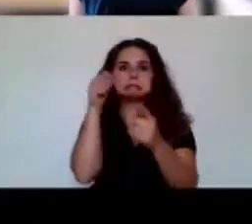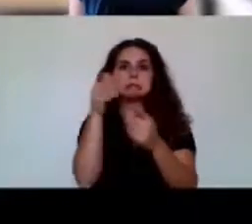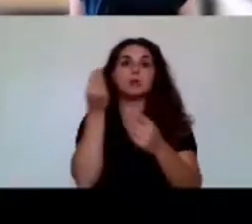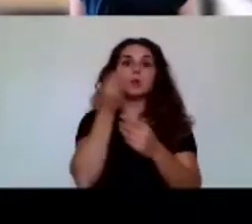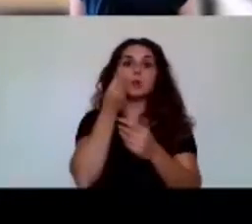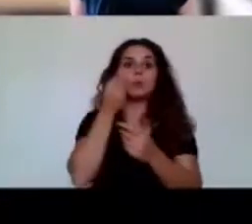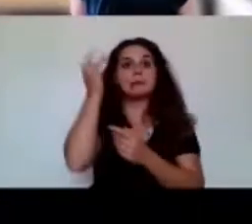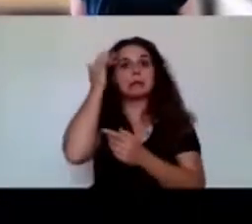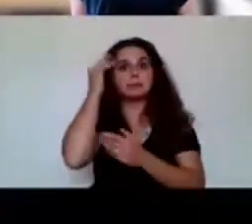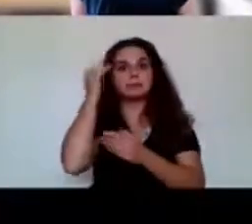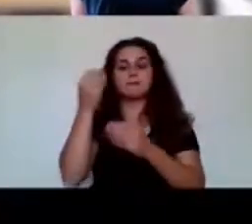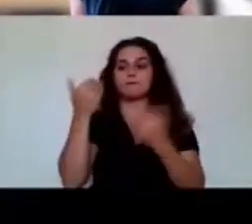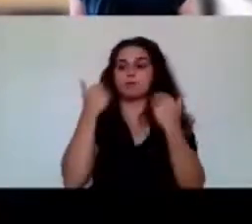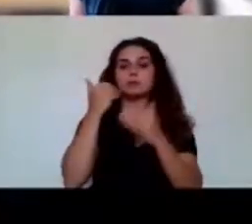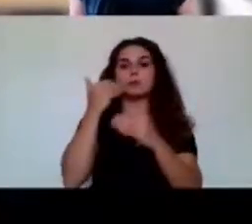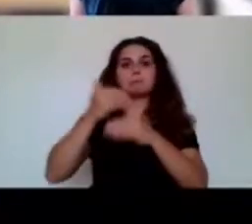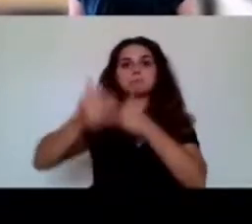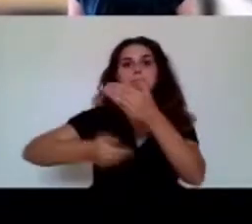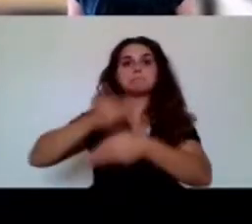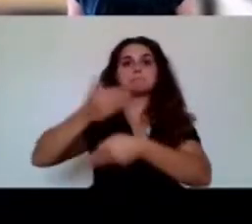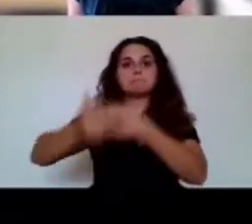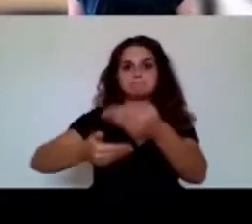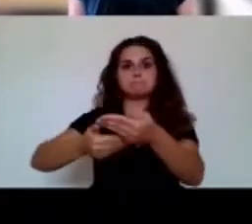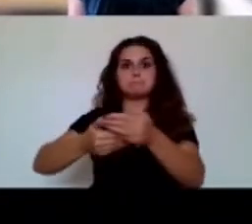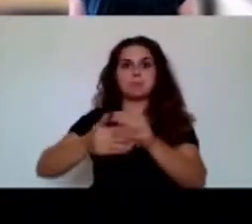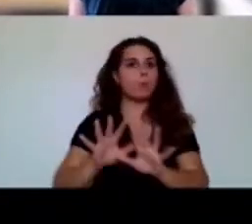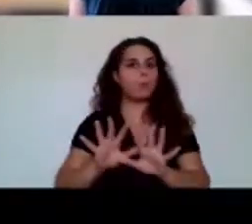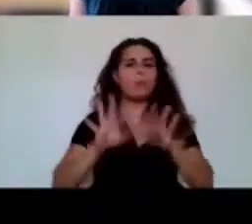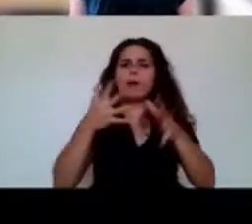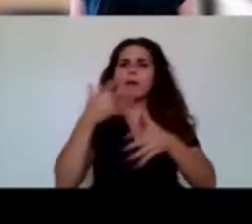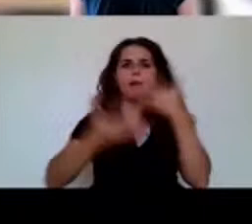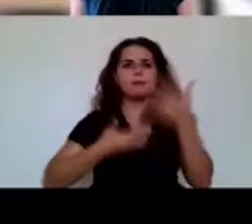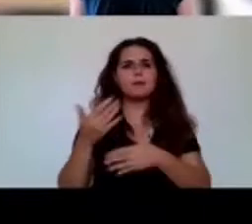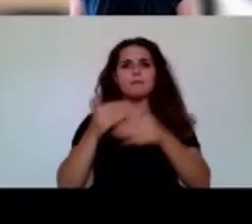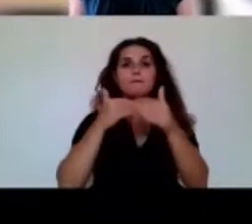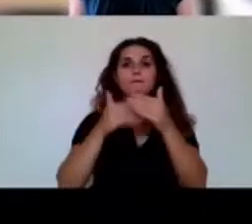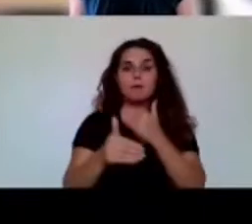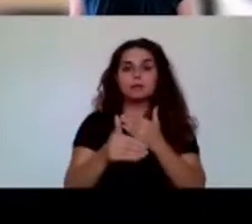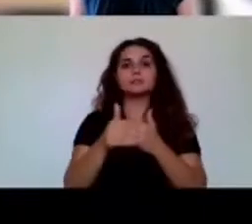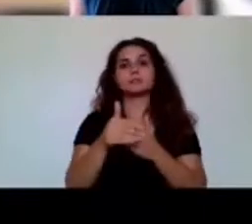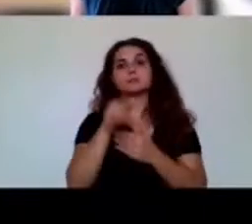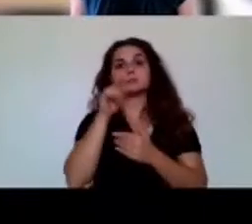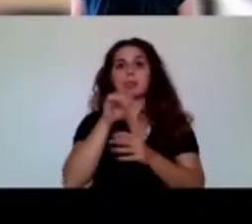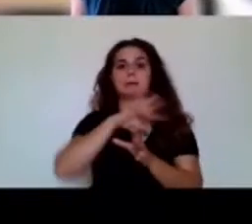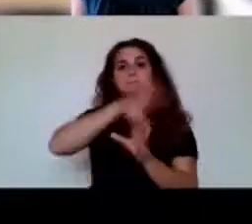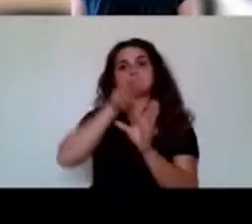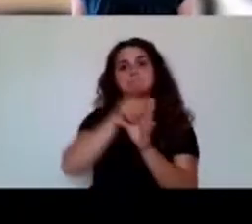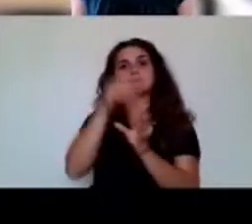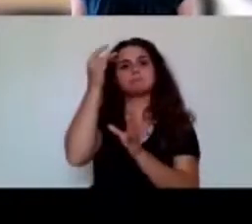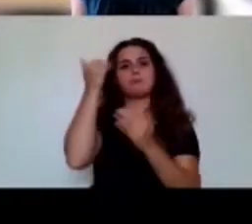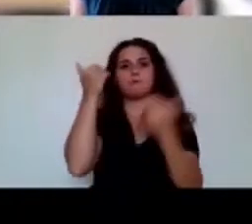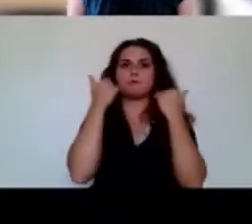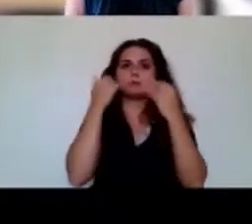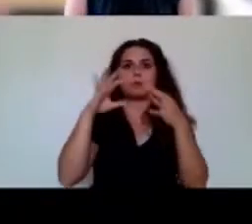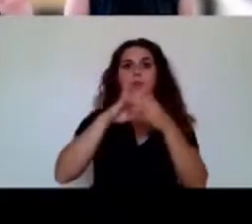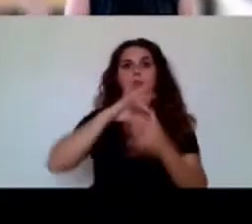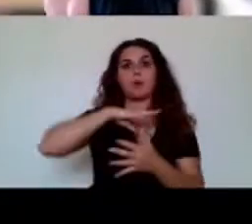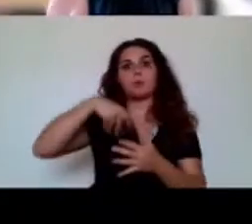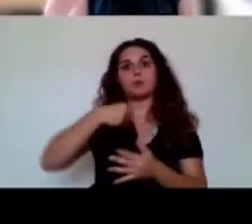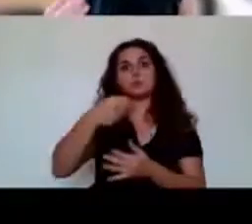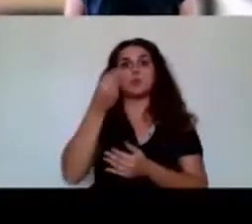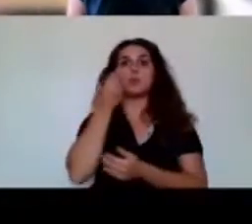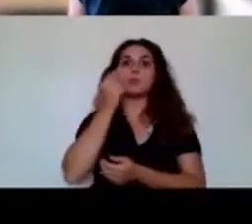how our brains process information. Every action we make requires us to integrate information about the world as we perceive it, what